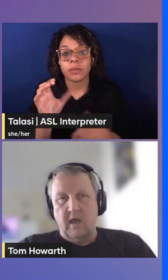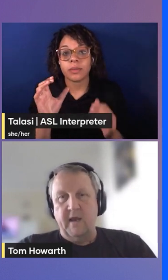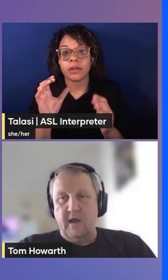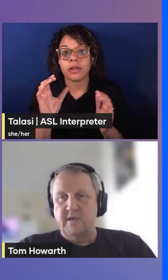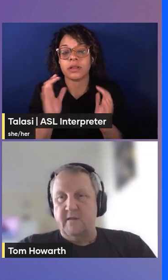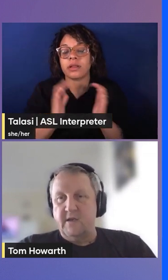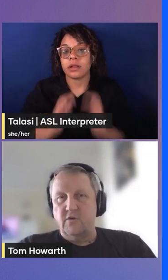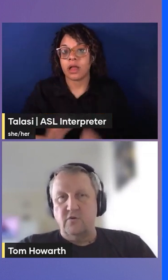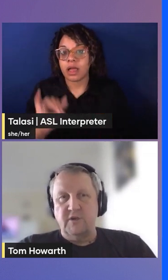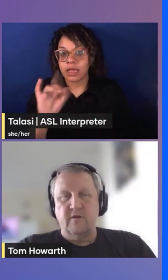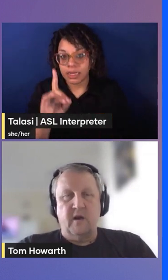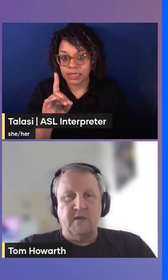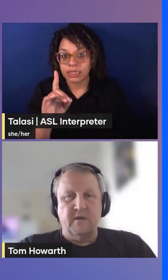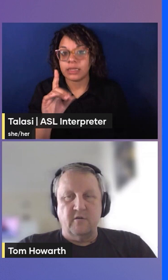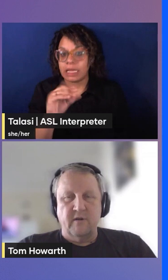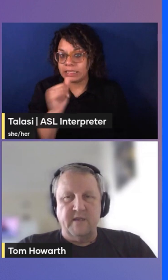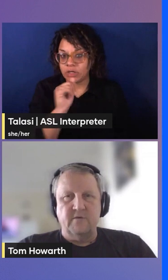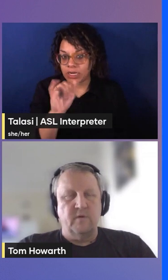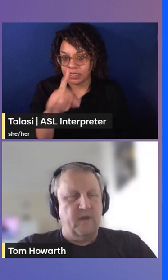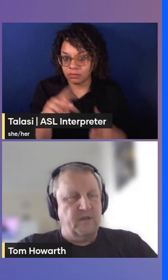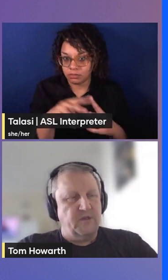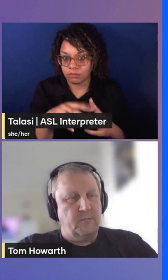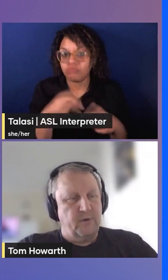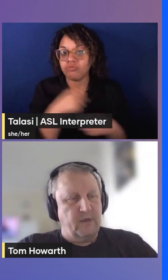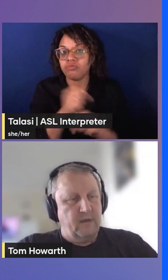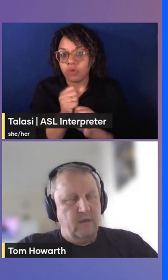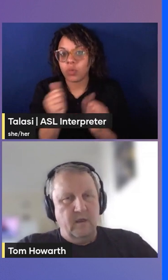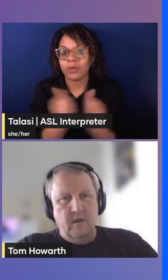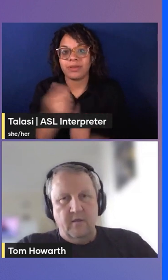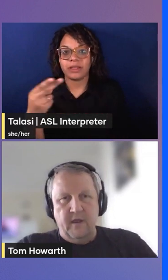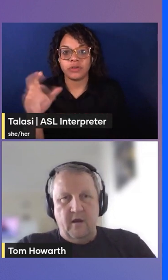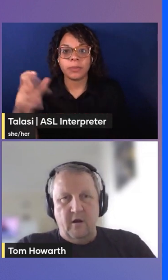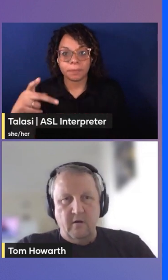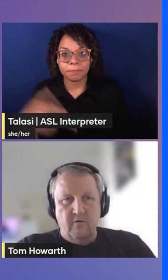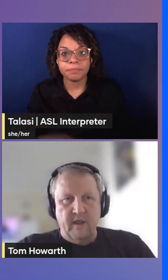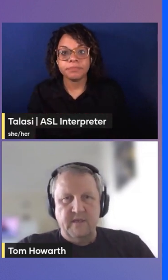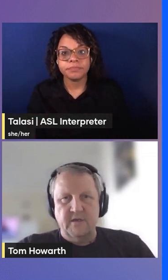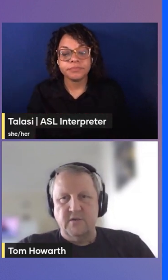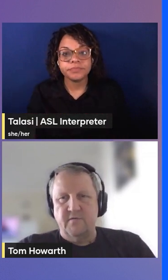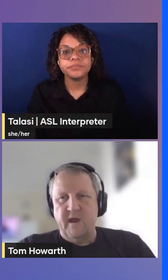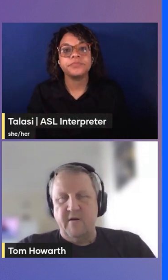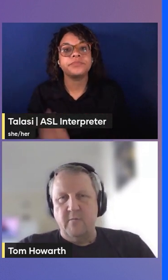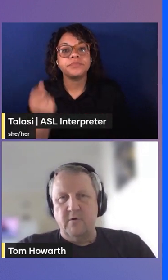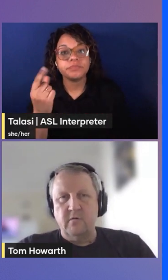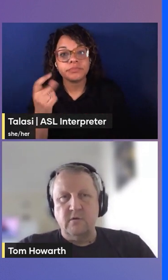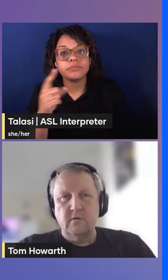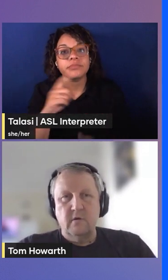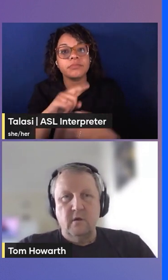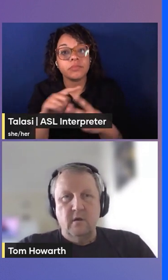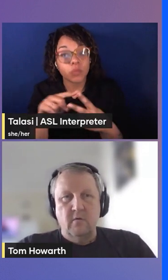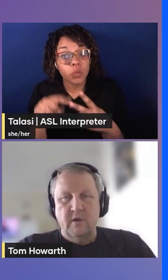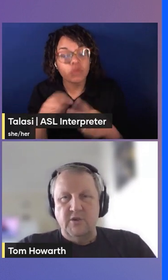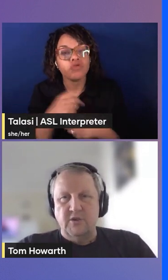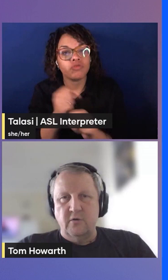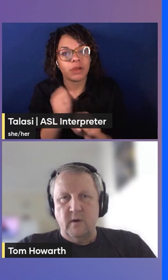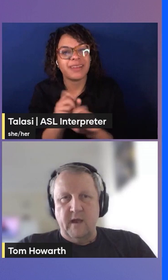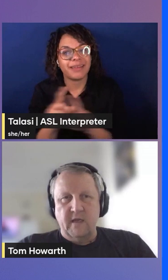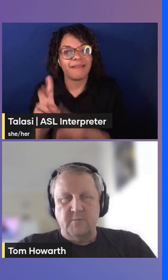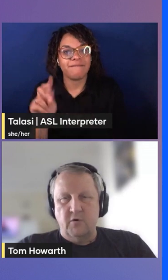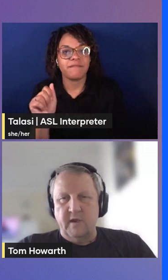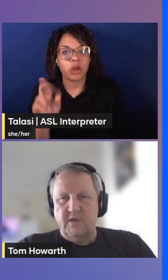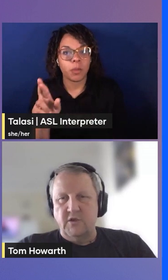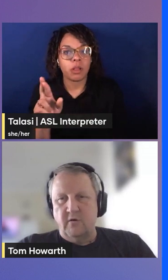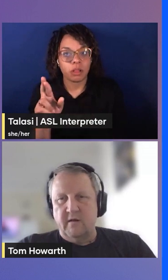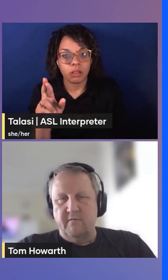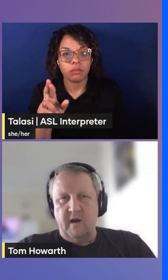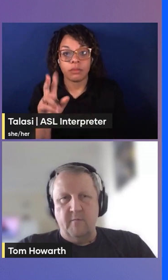HashiCorp client ID and HashiCorp secret ID are created with HCP. They are created as variables, which you